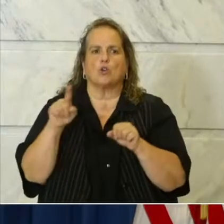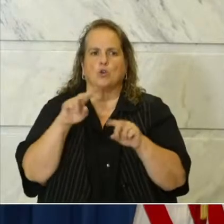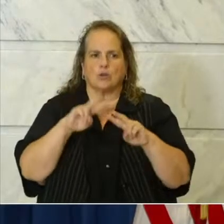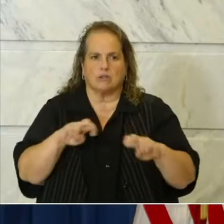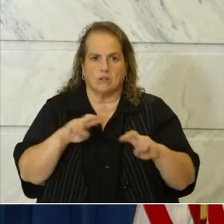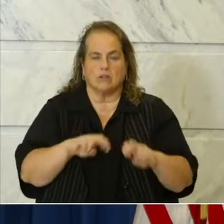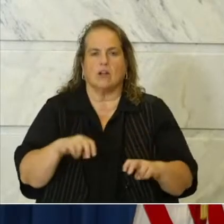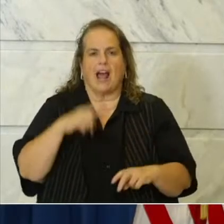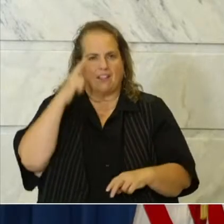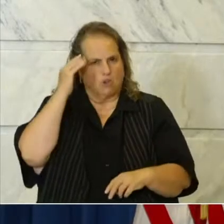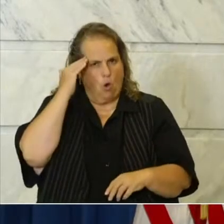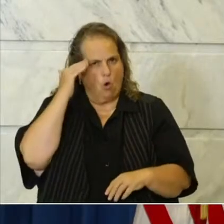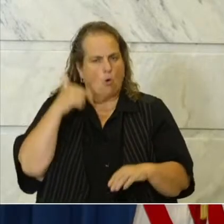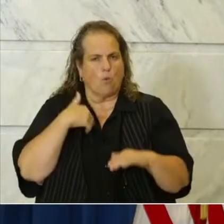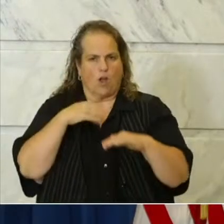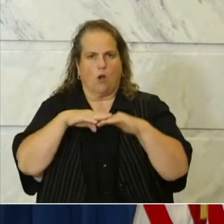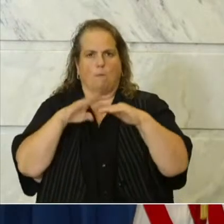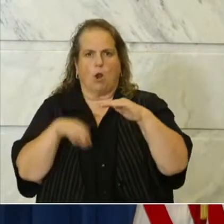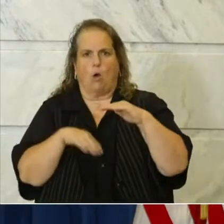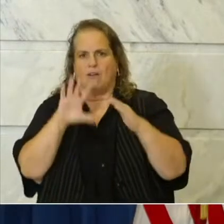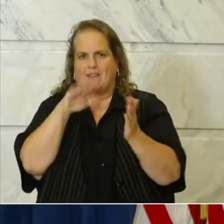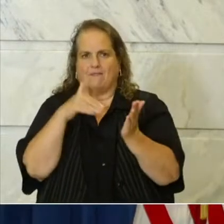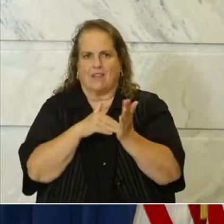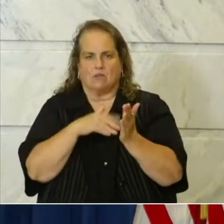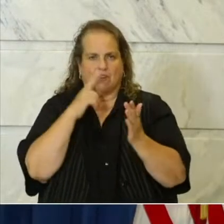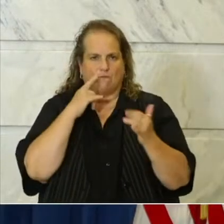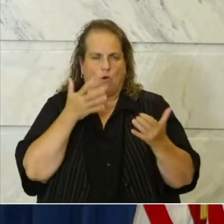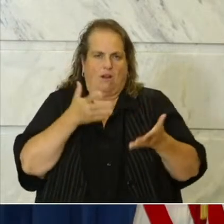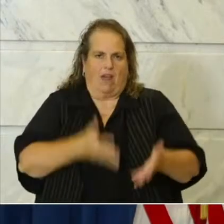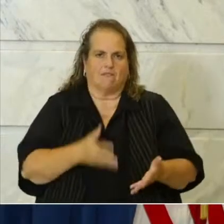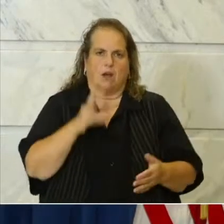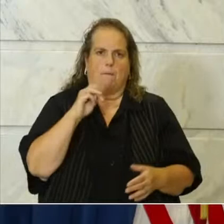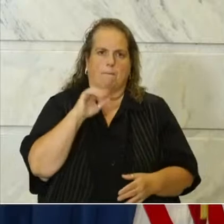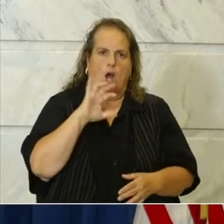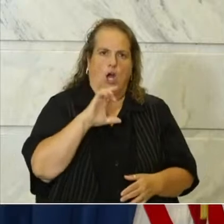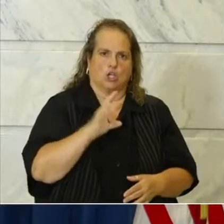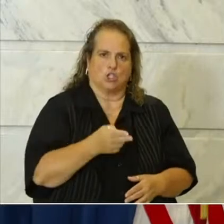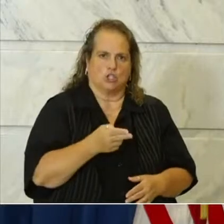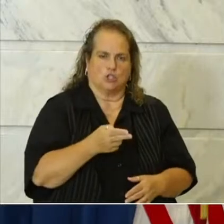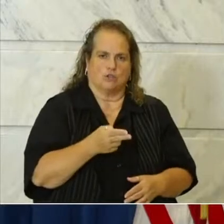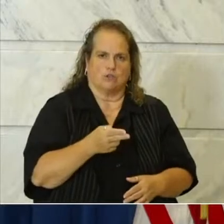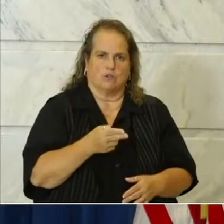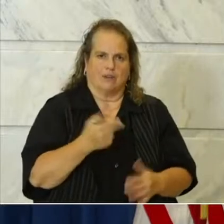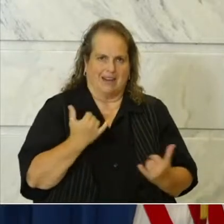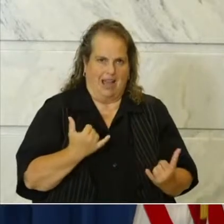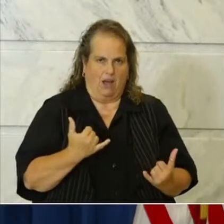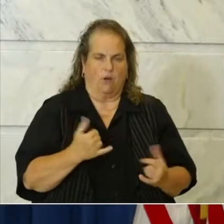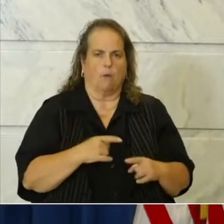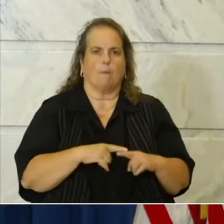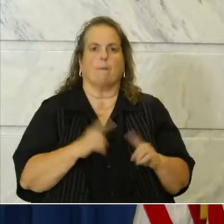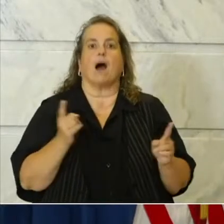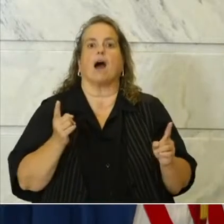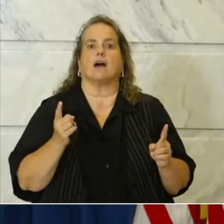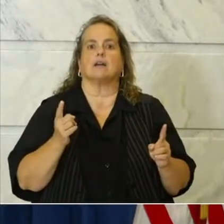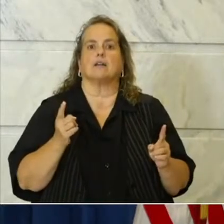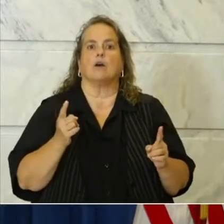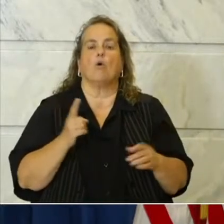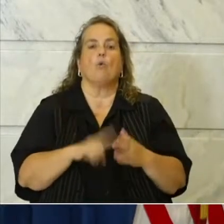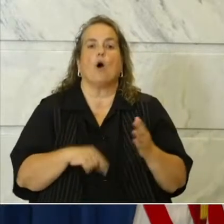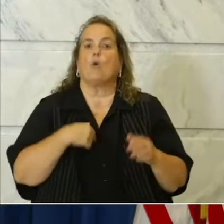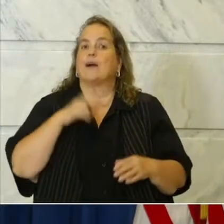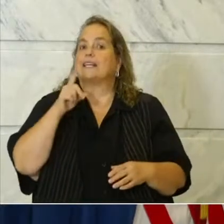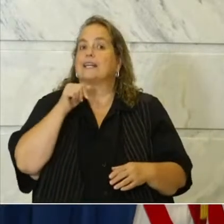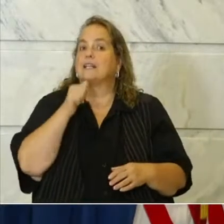below 5,000 for initial March claims now. We think we'll be way below that. But what we weren't pulling out